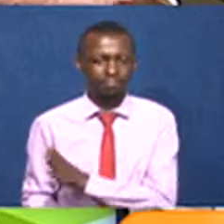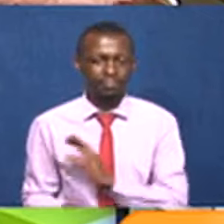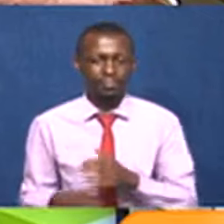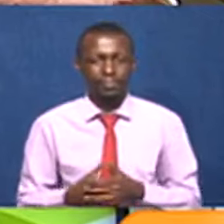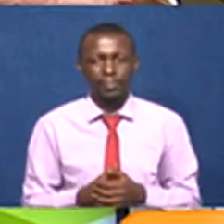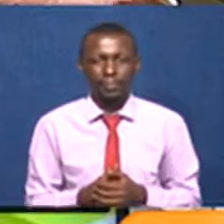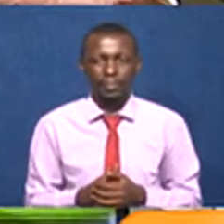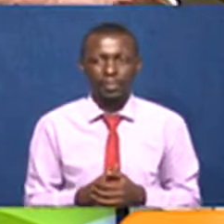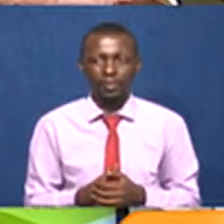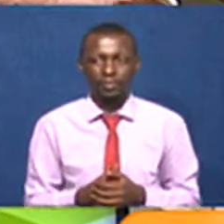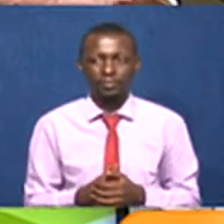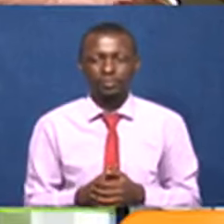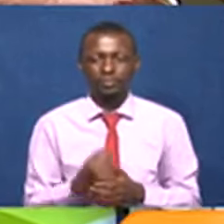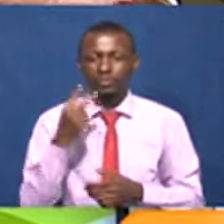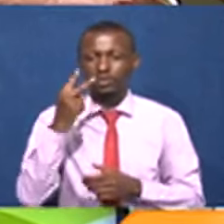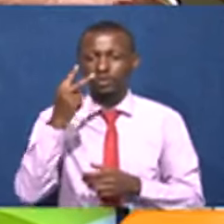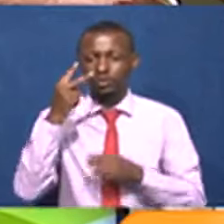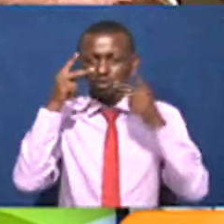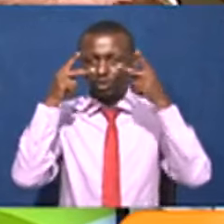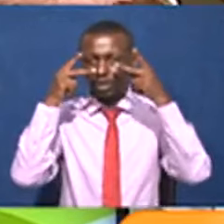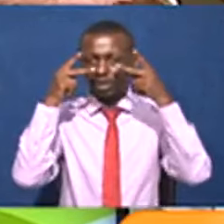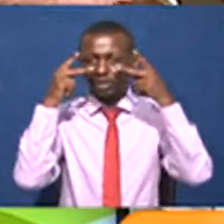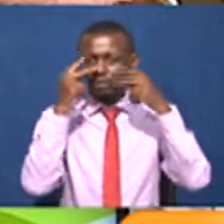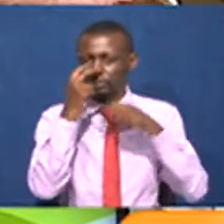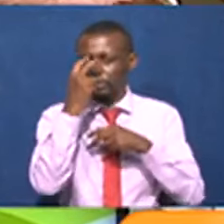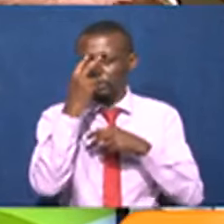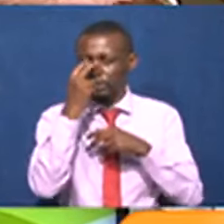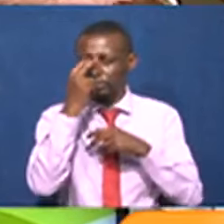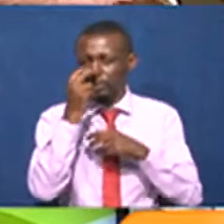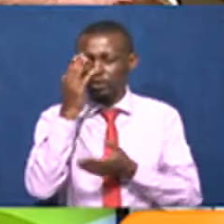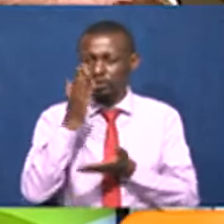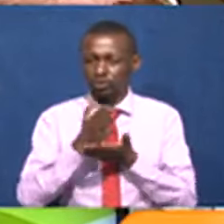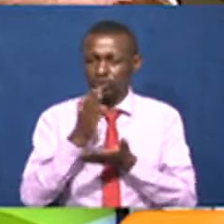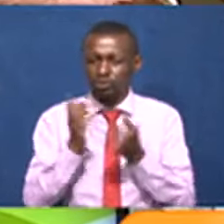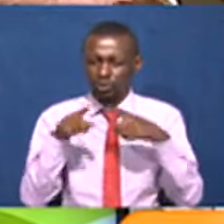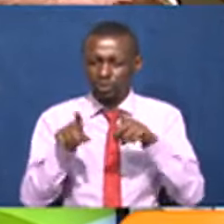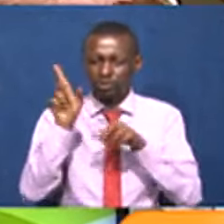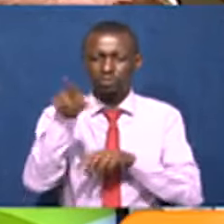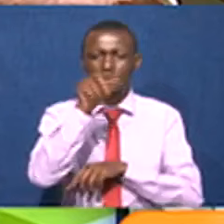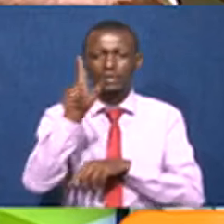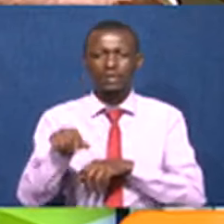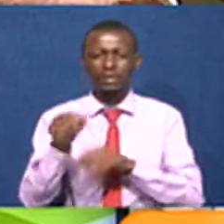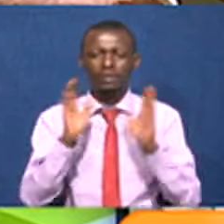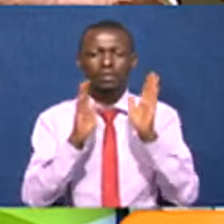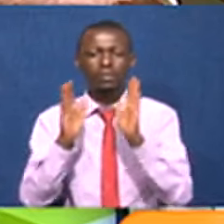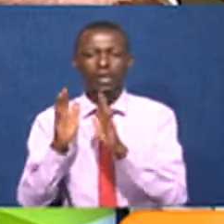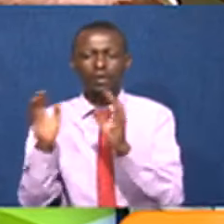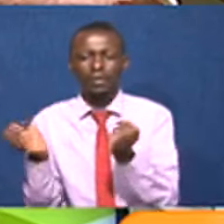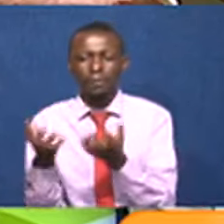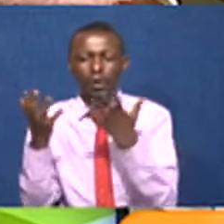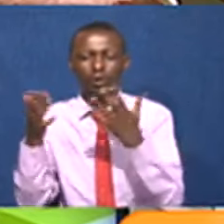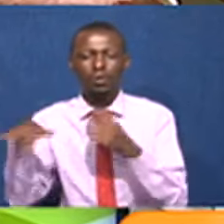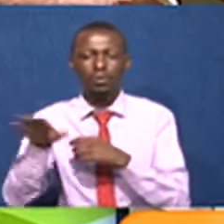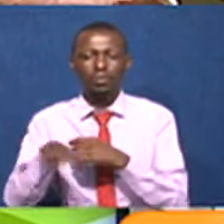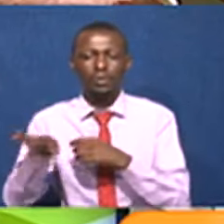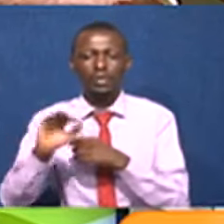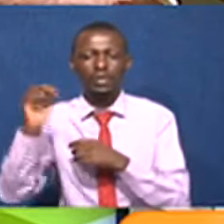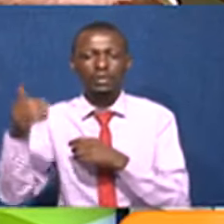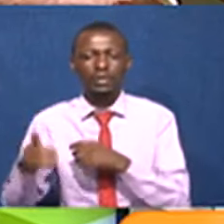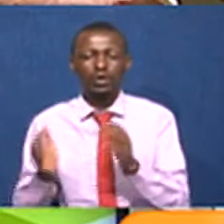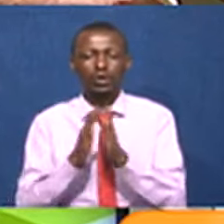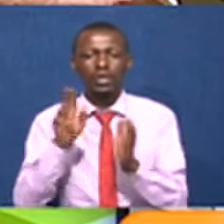Two terror convicts found guilty of planning a bomb attack on two buildings in Nairobi CBD and Upperhill have been sentenced